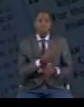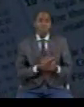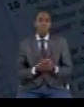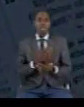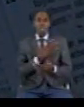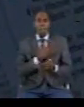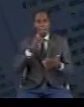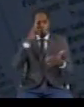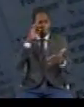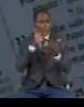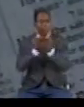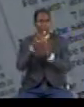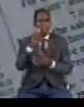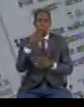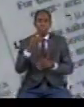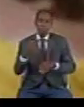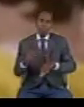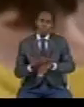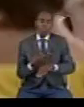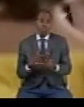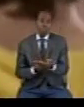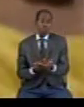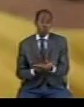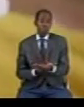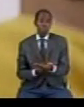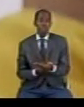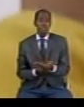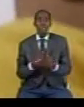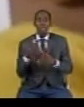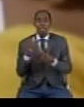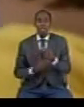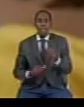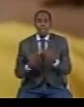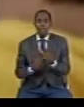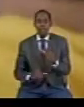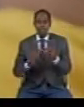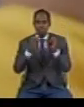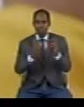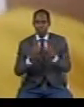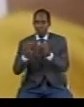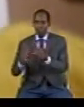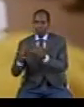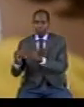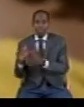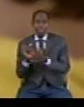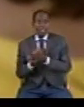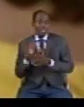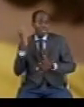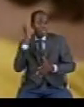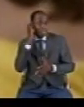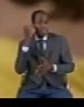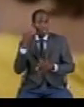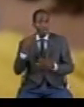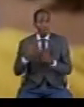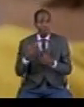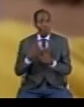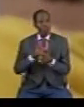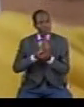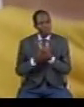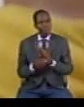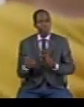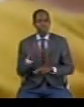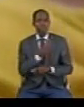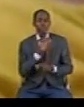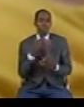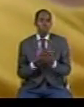and believe the gospel. Every individual that hears the word, repent ye. And